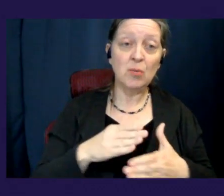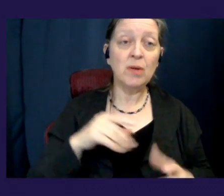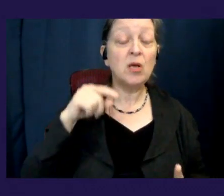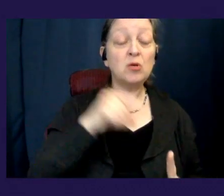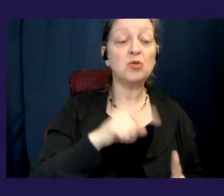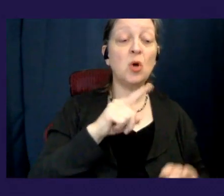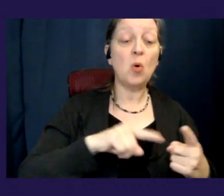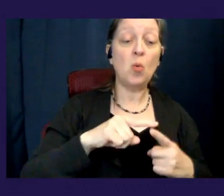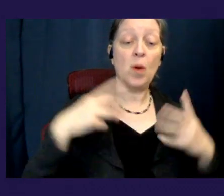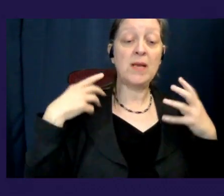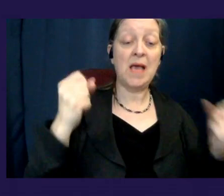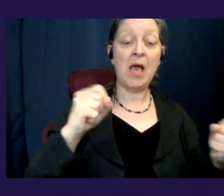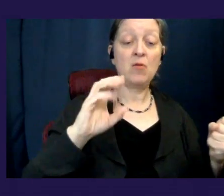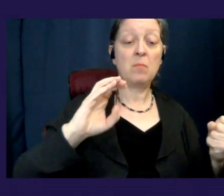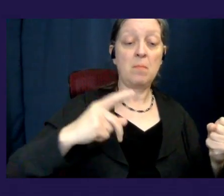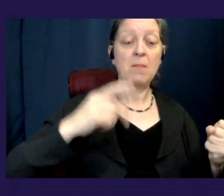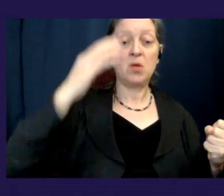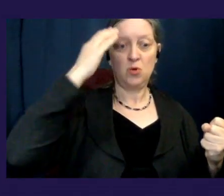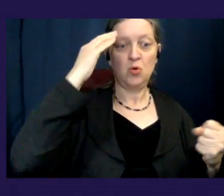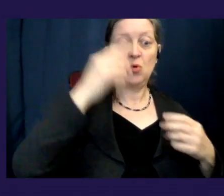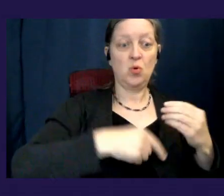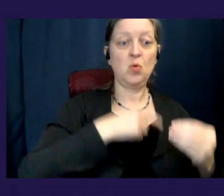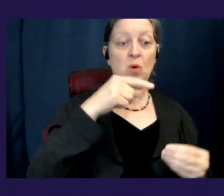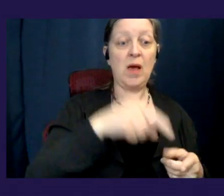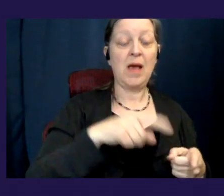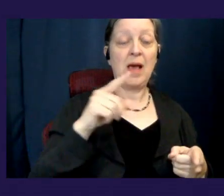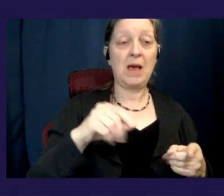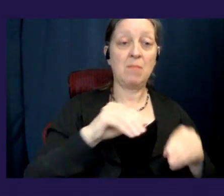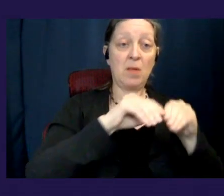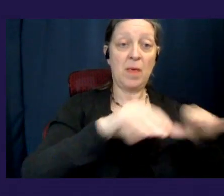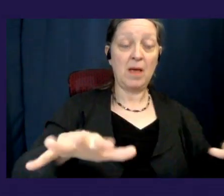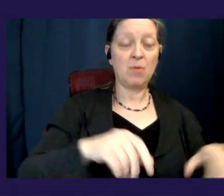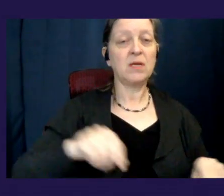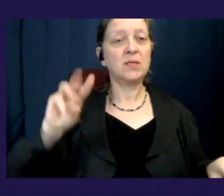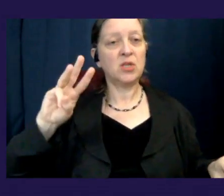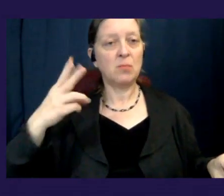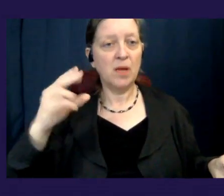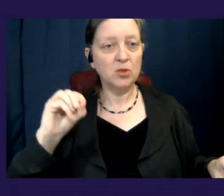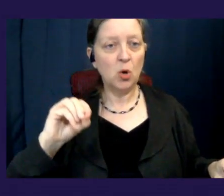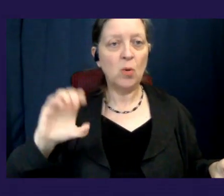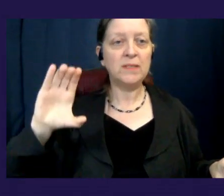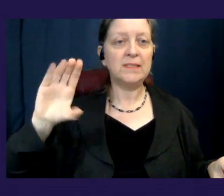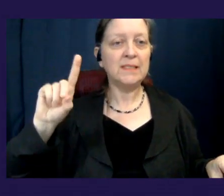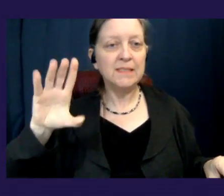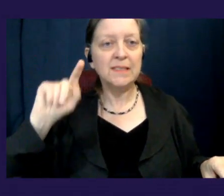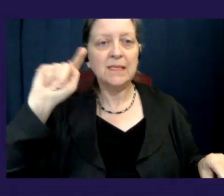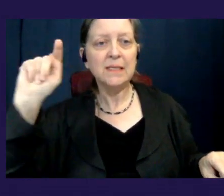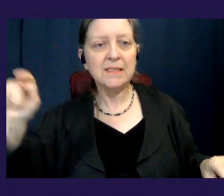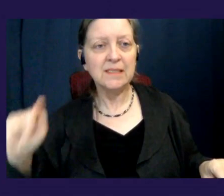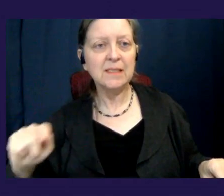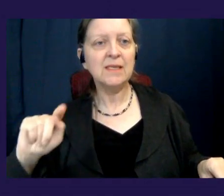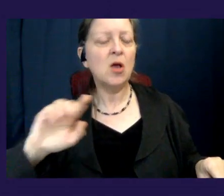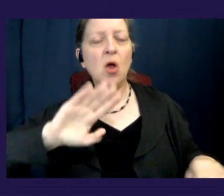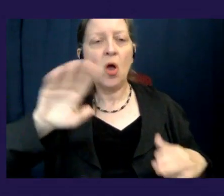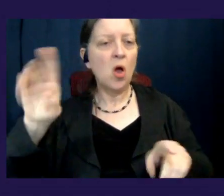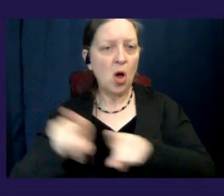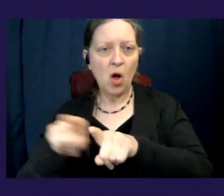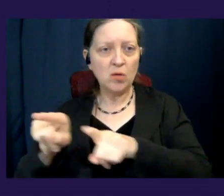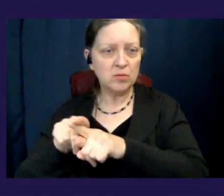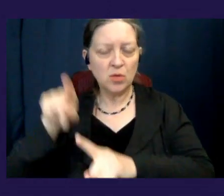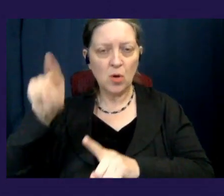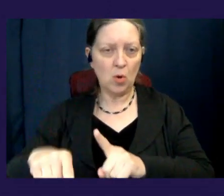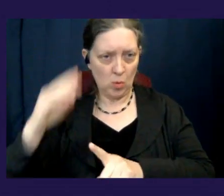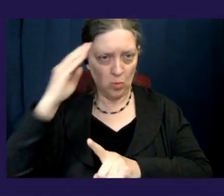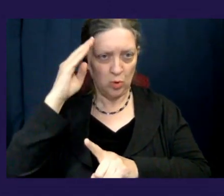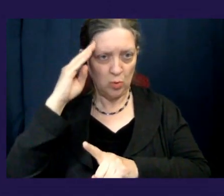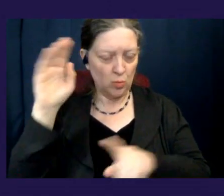did the WHO, so did the Centers for Disease Control, and all of the other governmental partners. But the key was HealthMap was one of the first to essentially